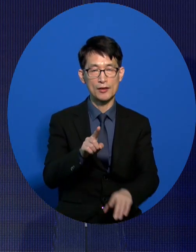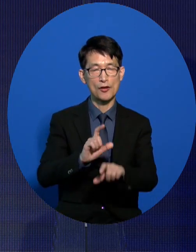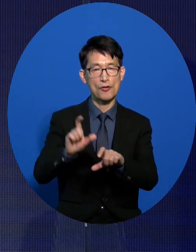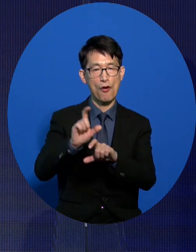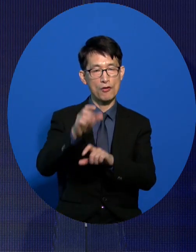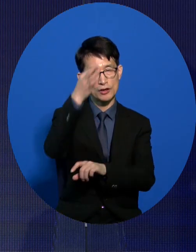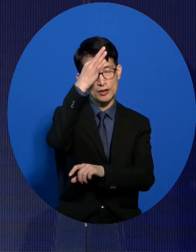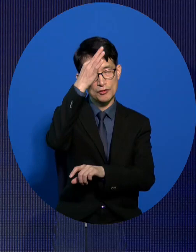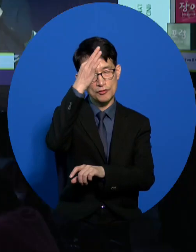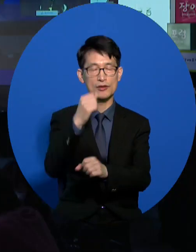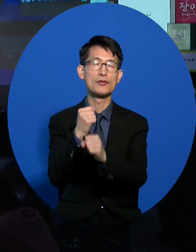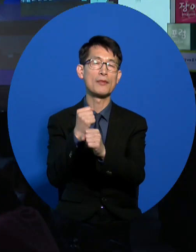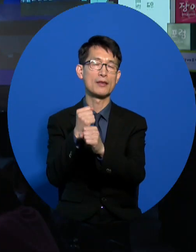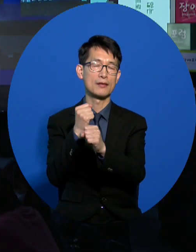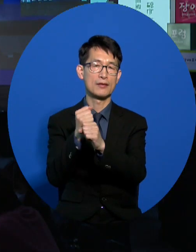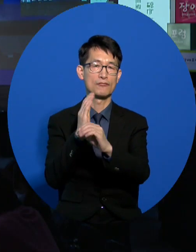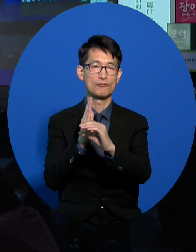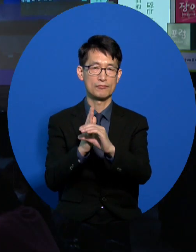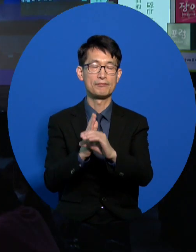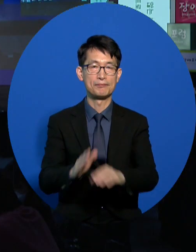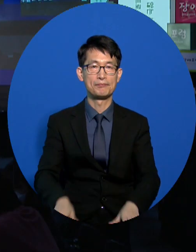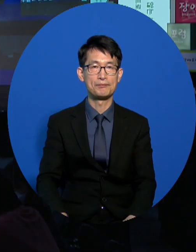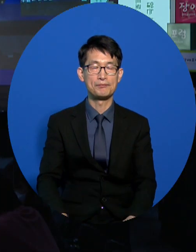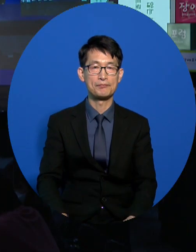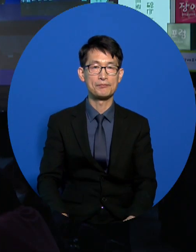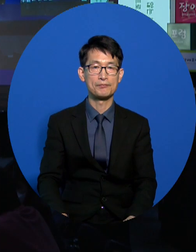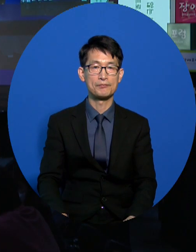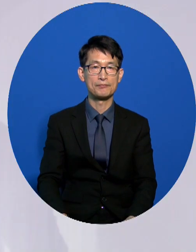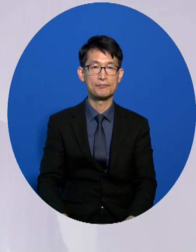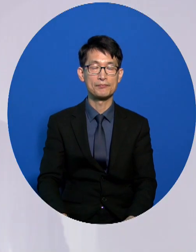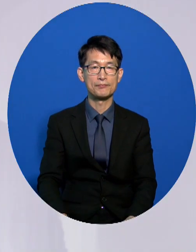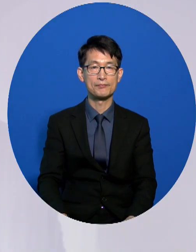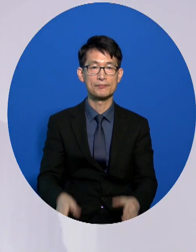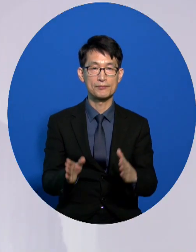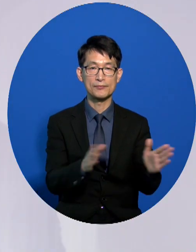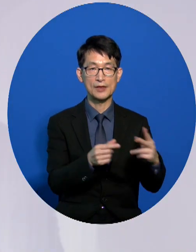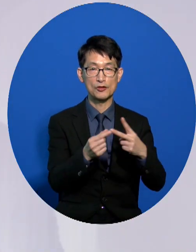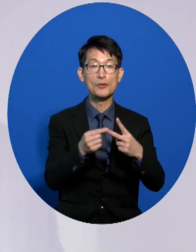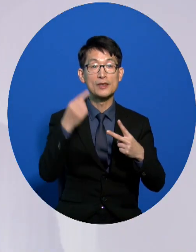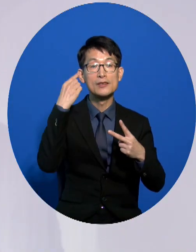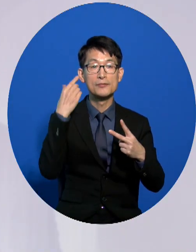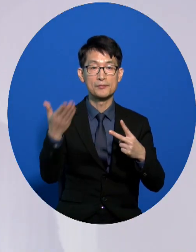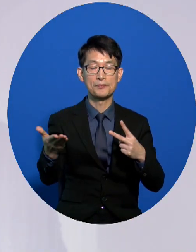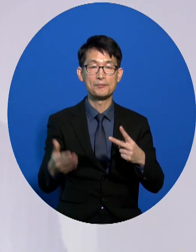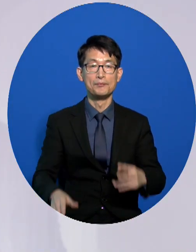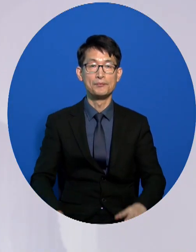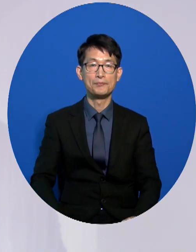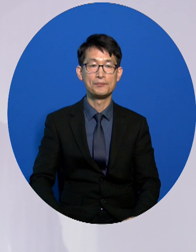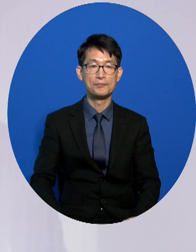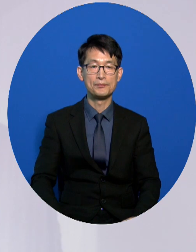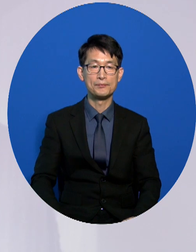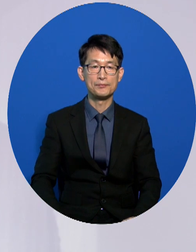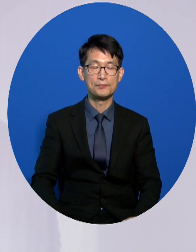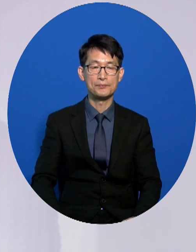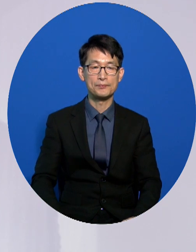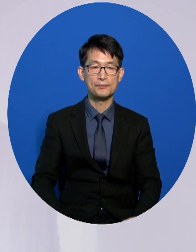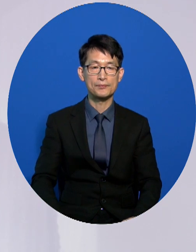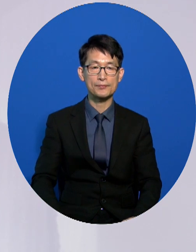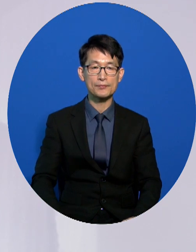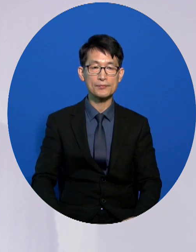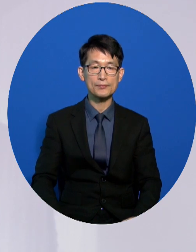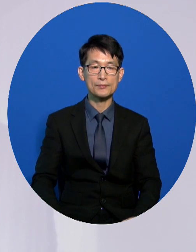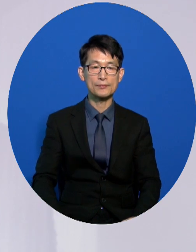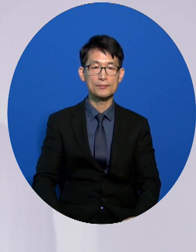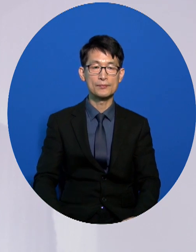such considerations as well as we were developing the technology. Thank you very much. Let me give you a second question. Please share